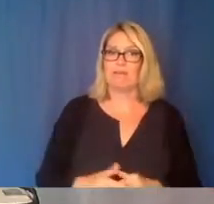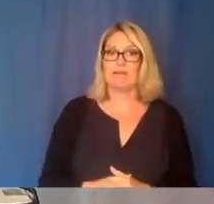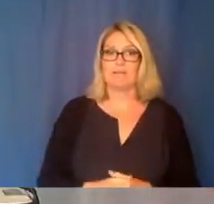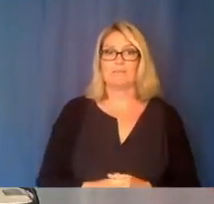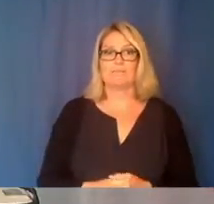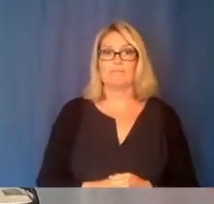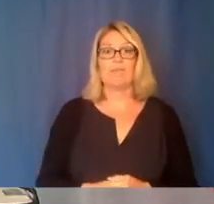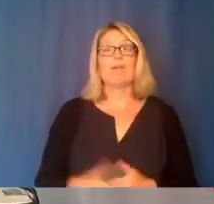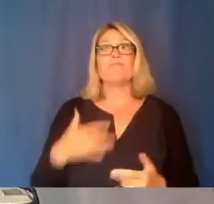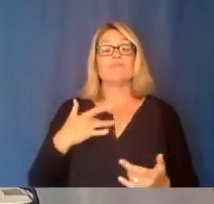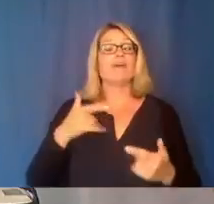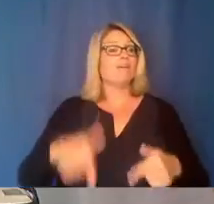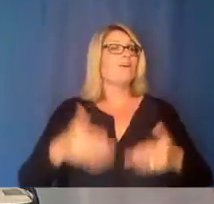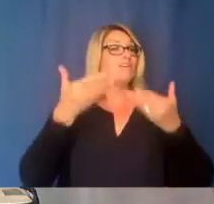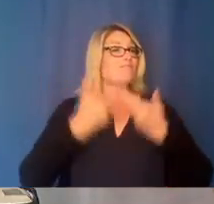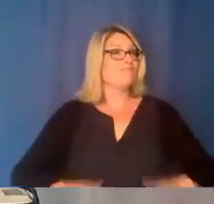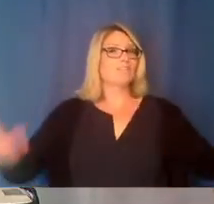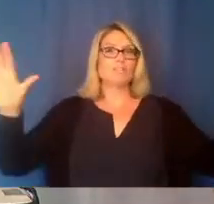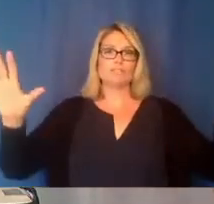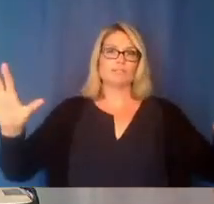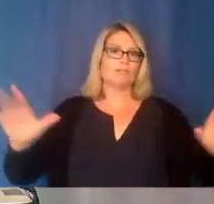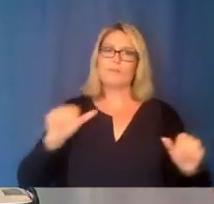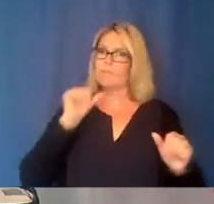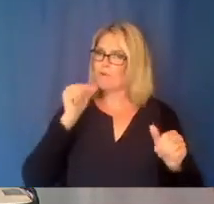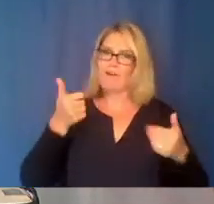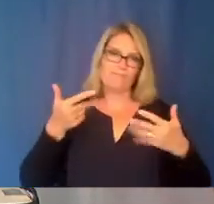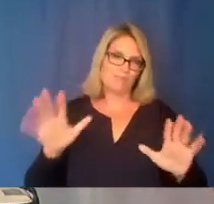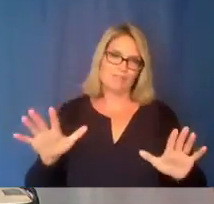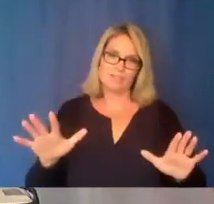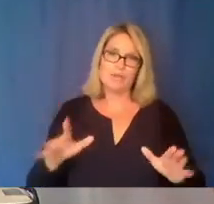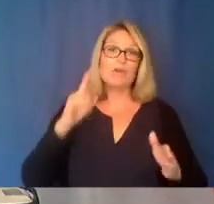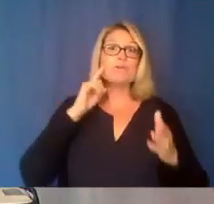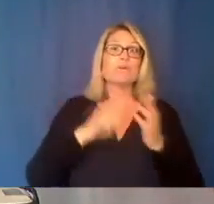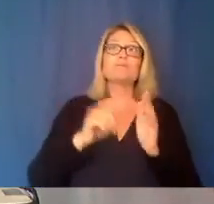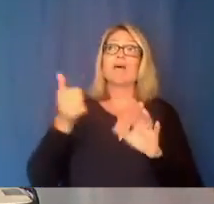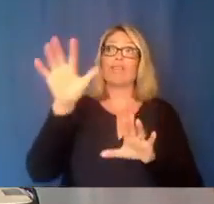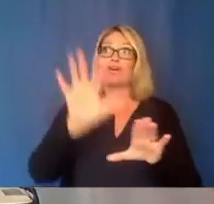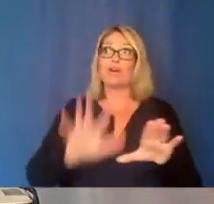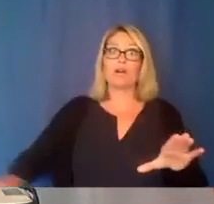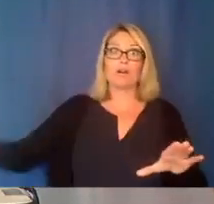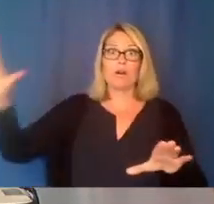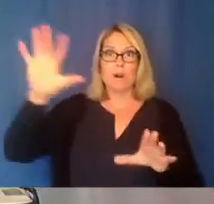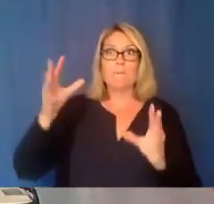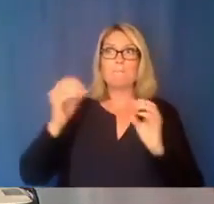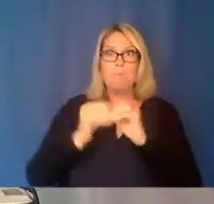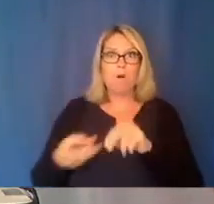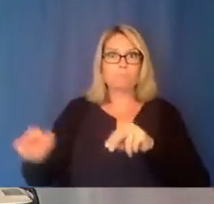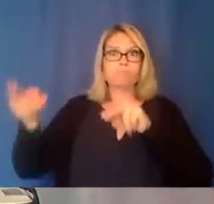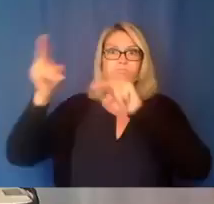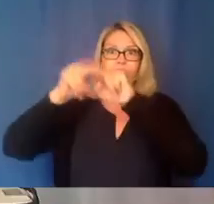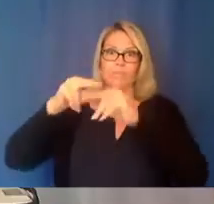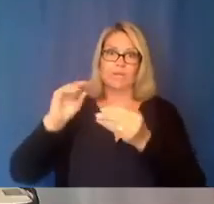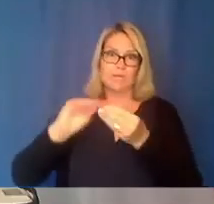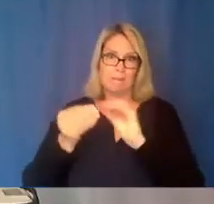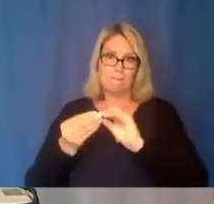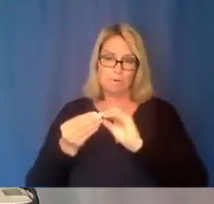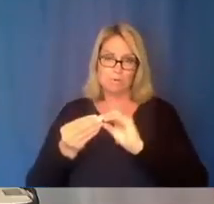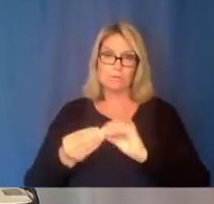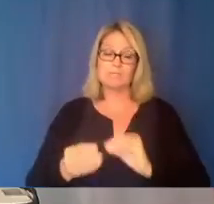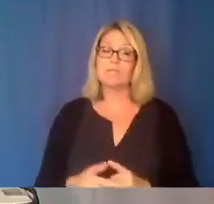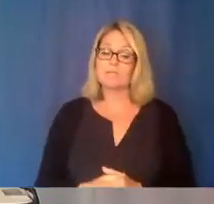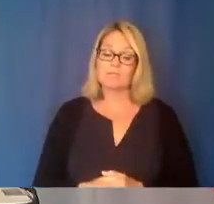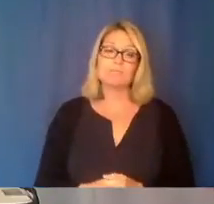is over and that it isn't. I mean, we see flare-ups in other parts of the world, and that has usually meant that